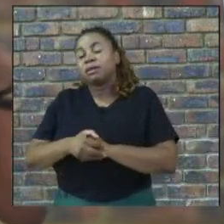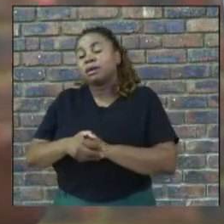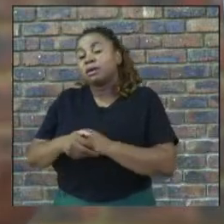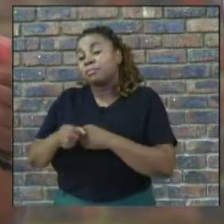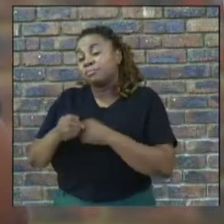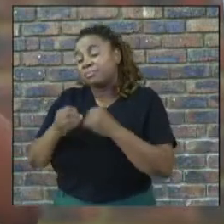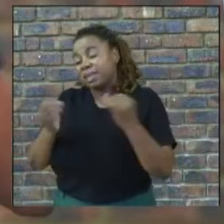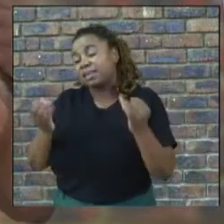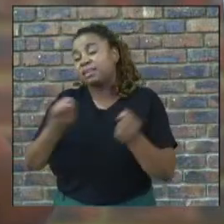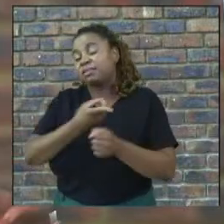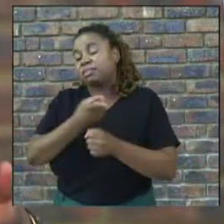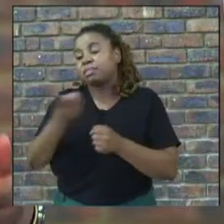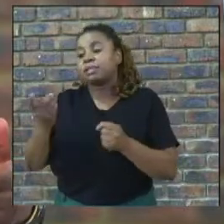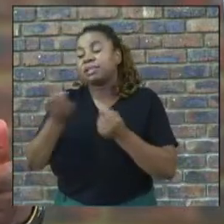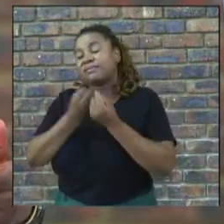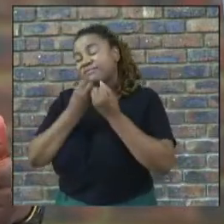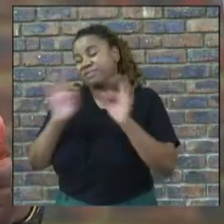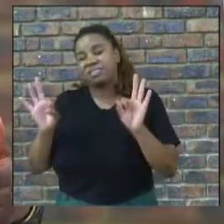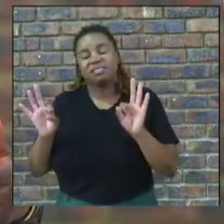free, are for free,